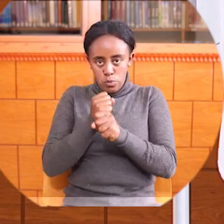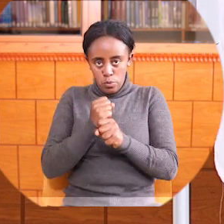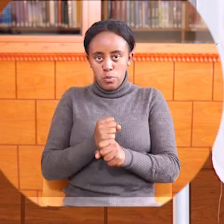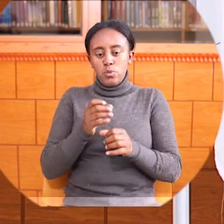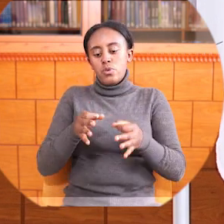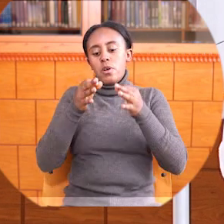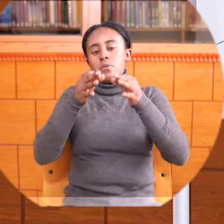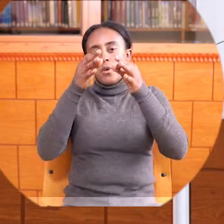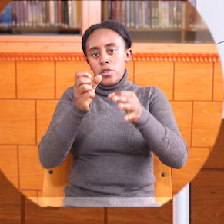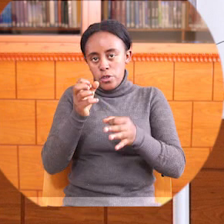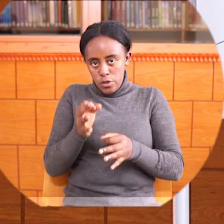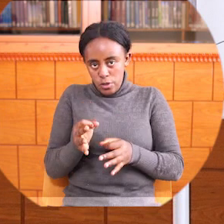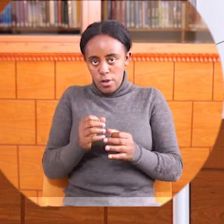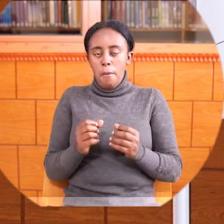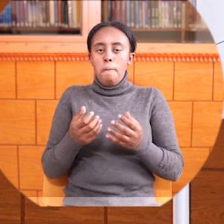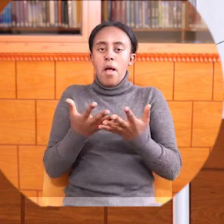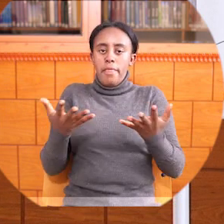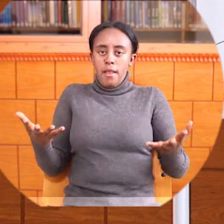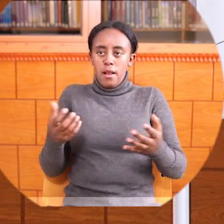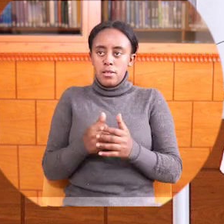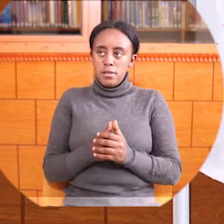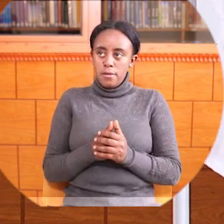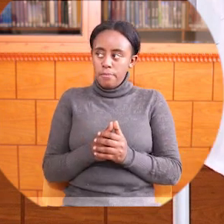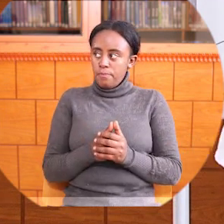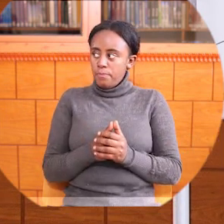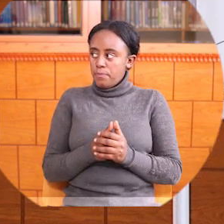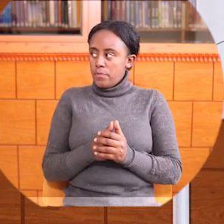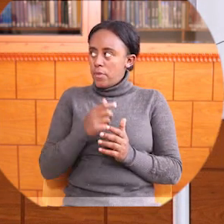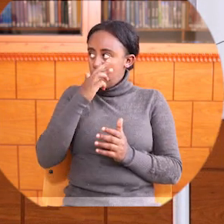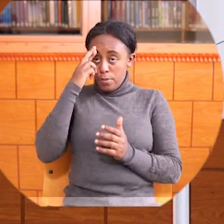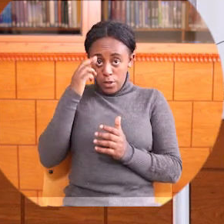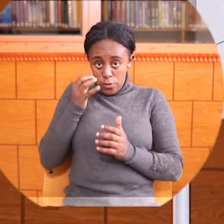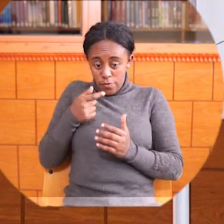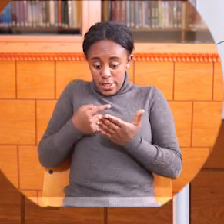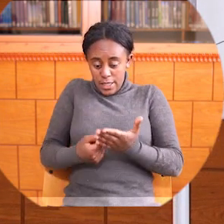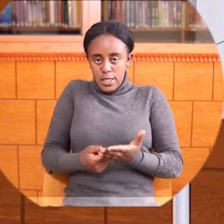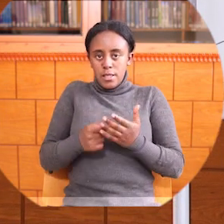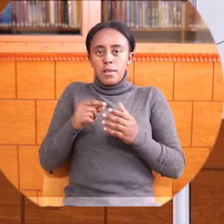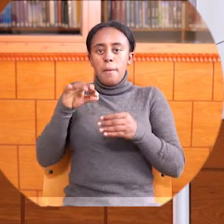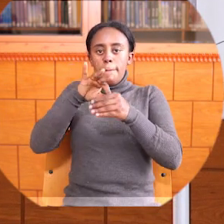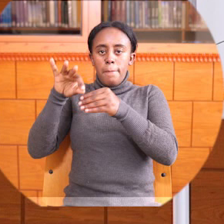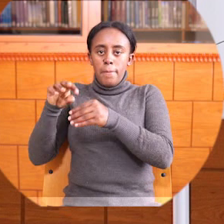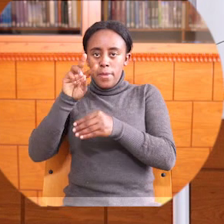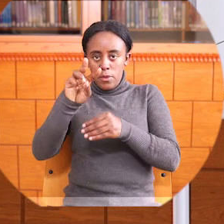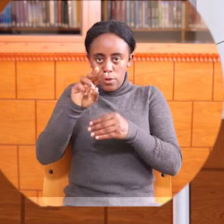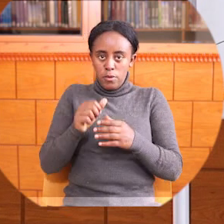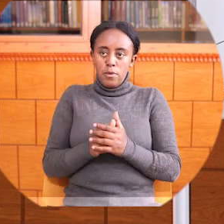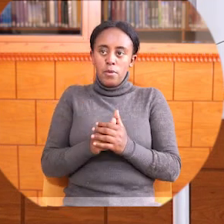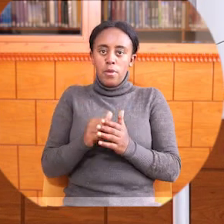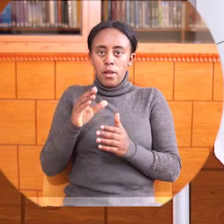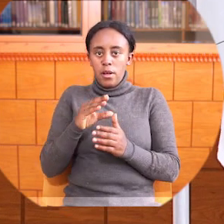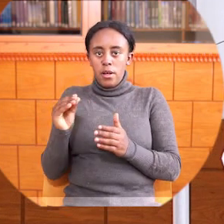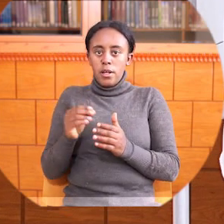the transportation of materials. Because of this, plants are divided into two as vascular plant